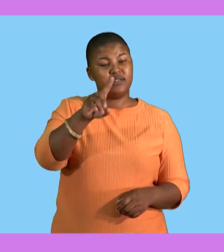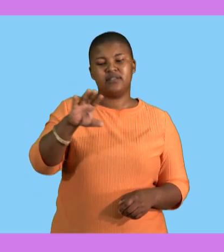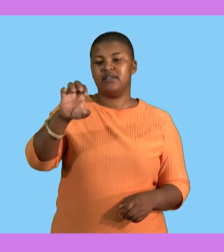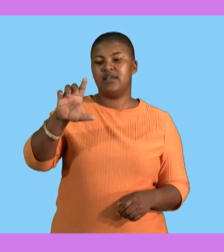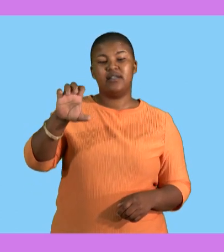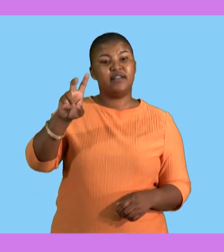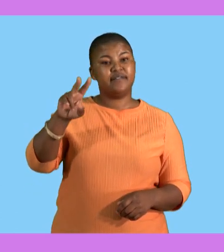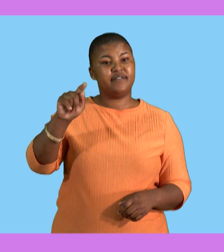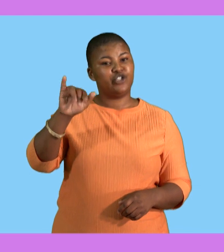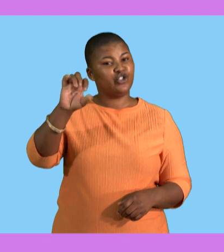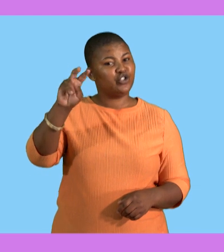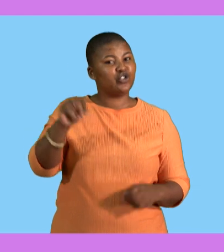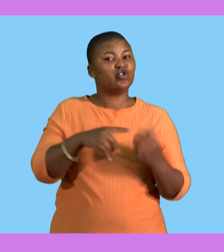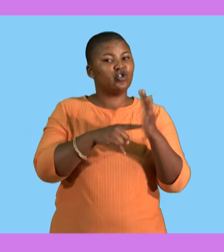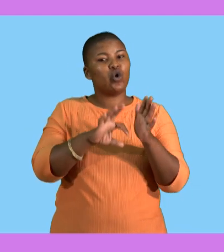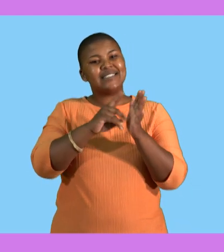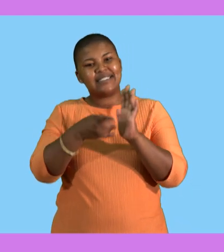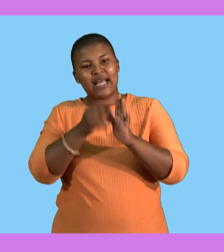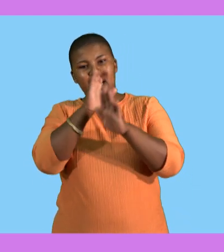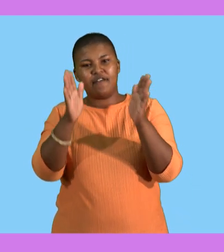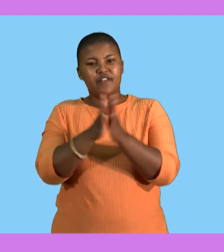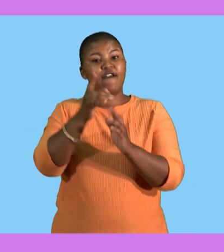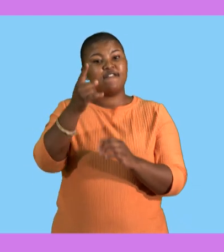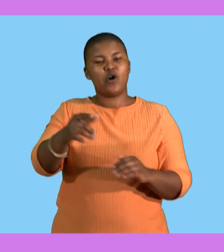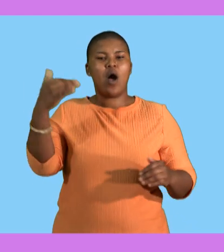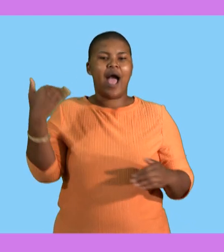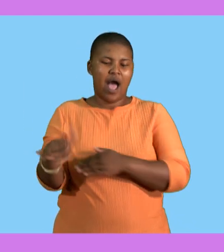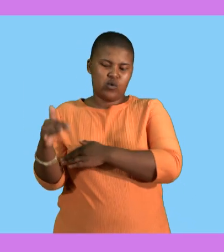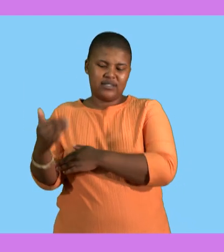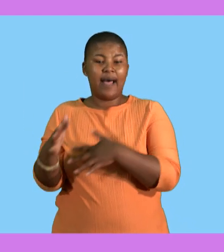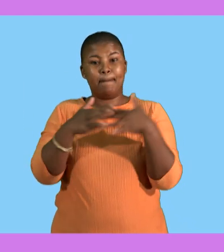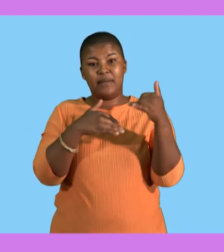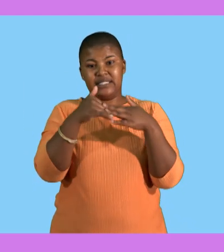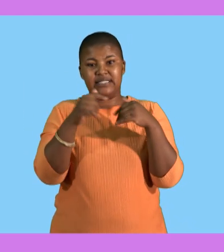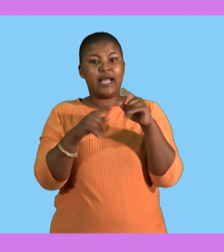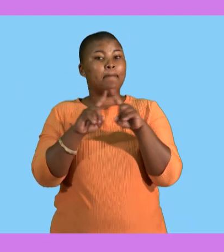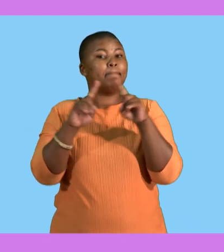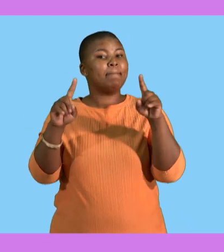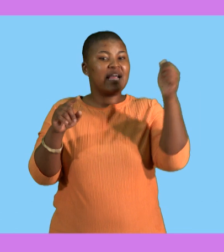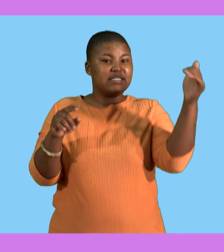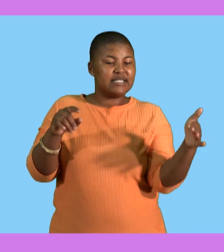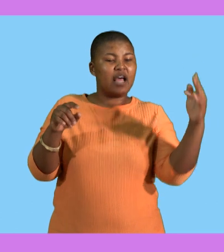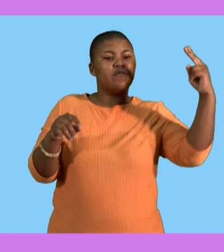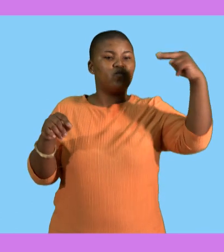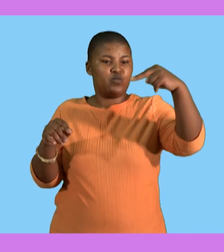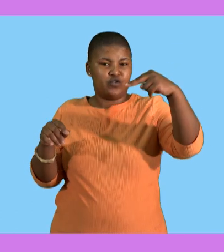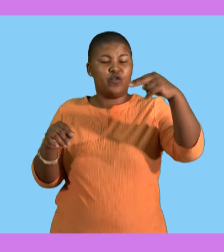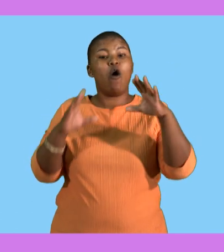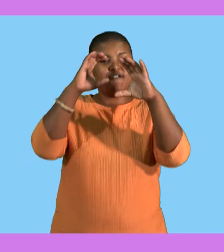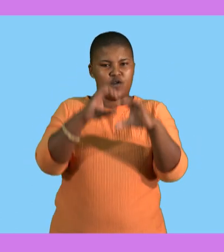elevation shows you the design and the dimensions of the outside of a building from a side of view